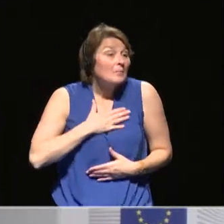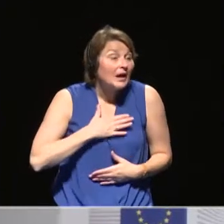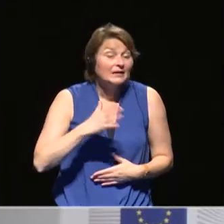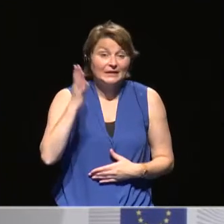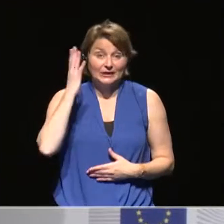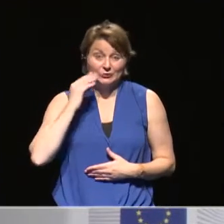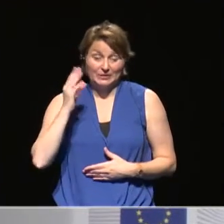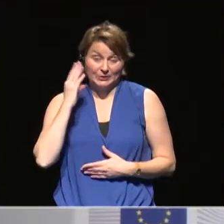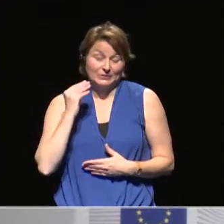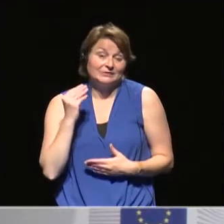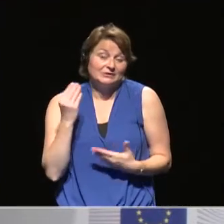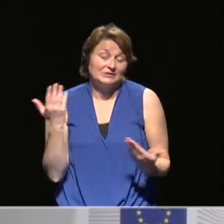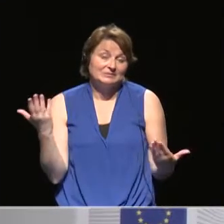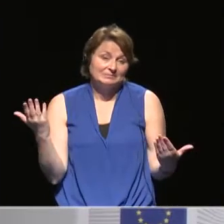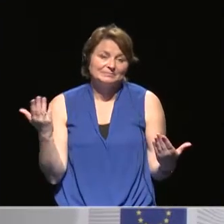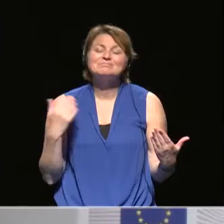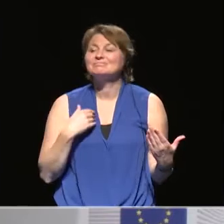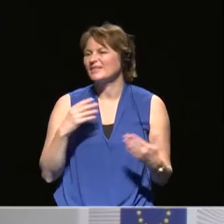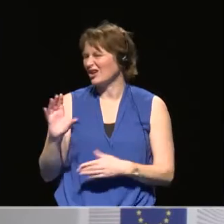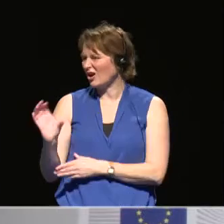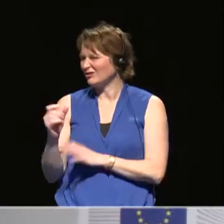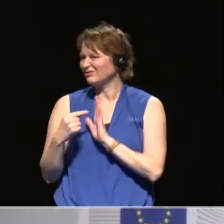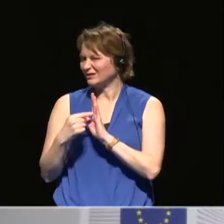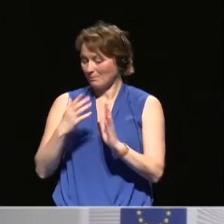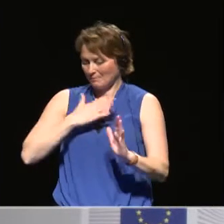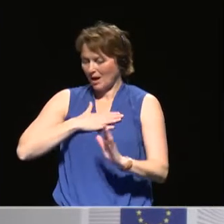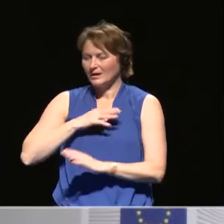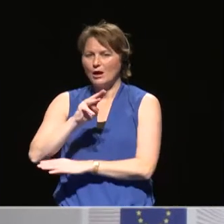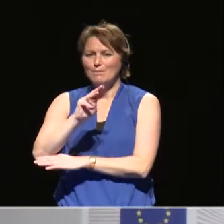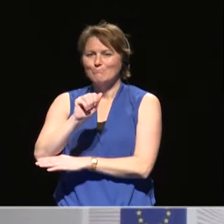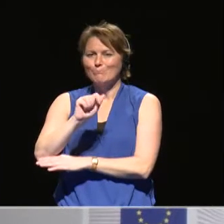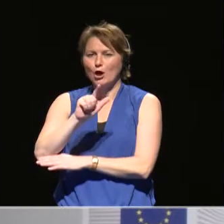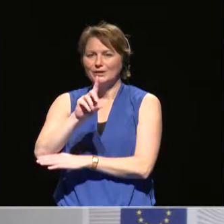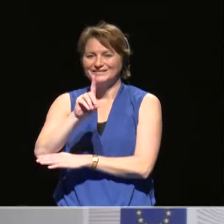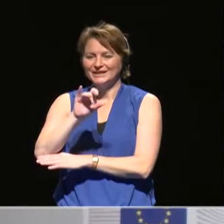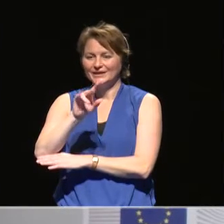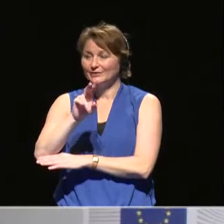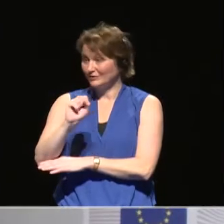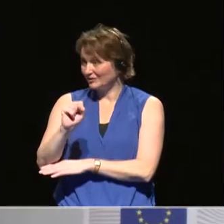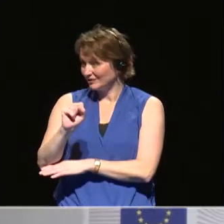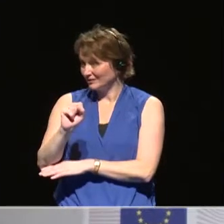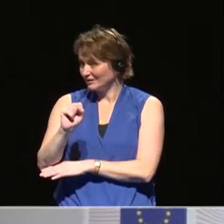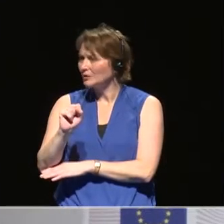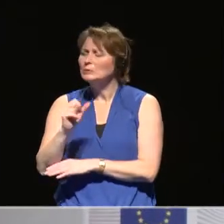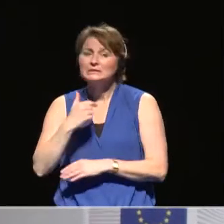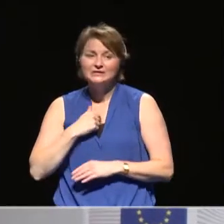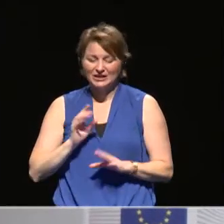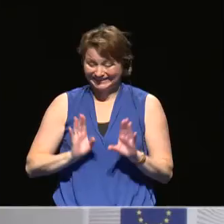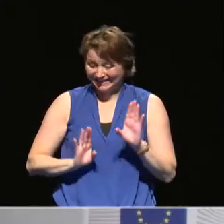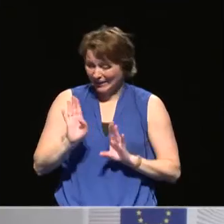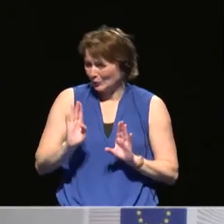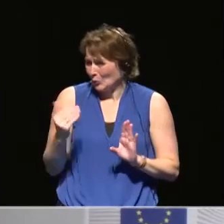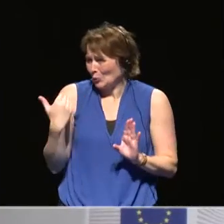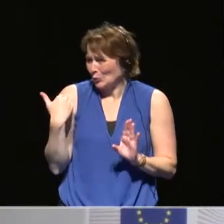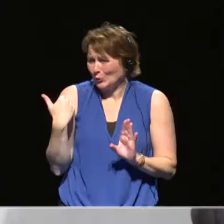that in countries like Maldives, where we are still, our democracy is really nascent. It's still